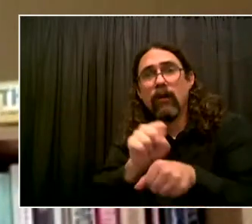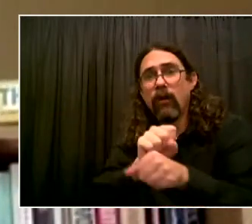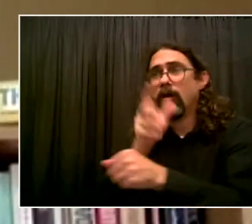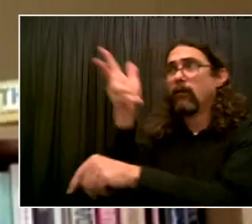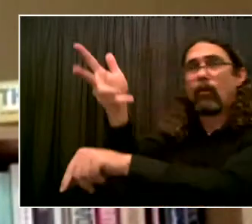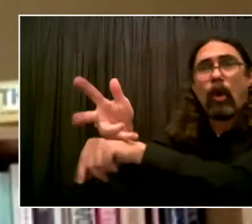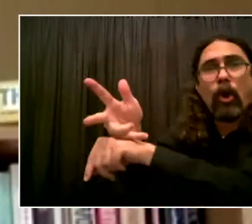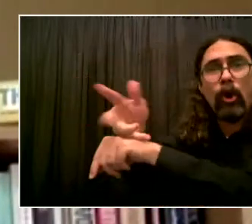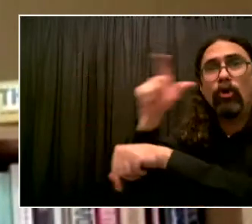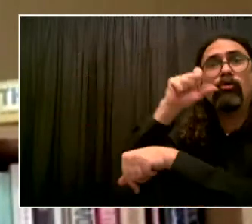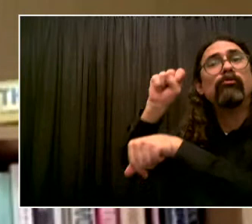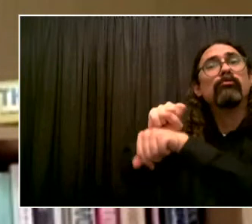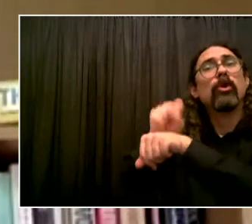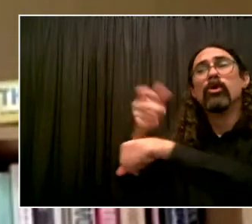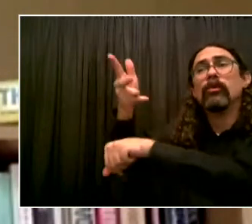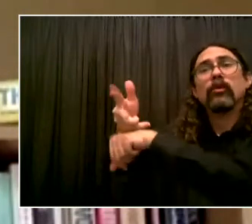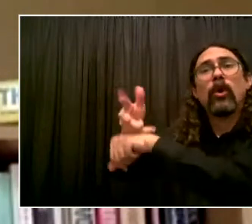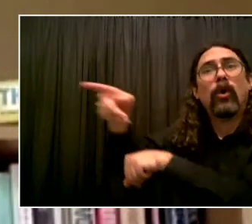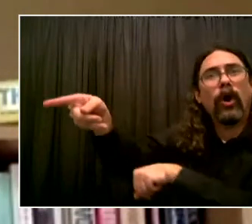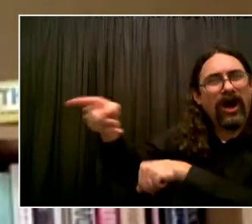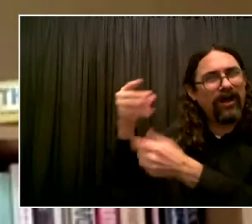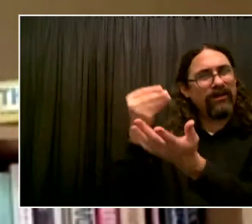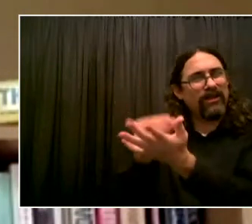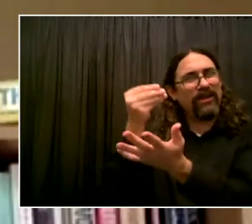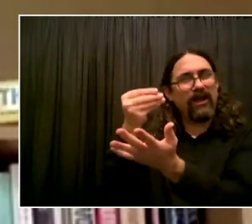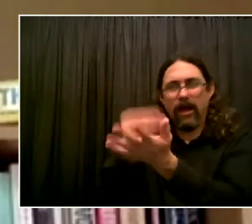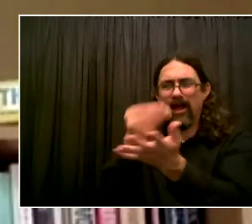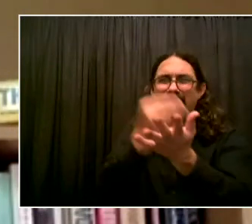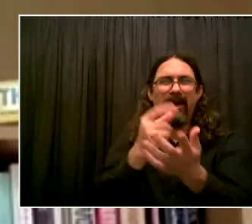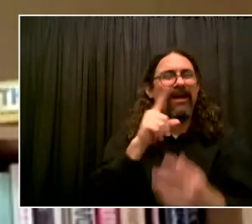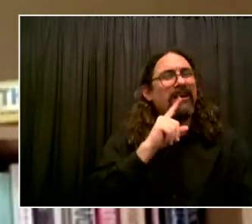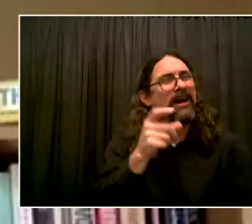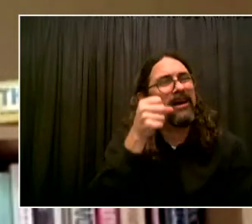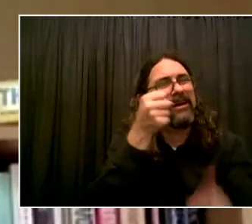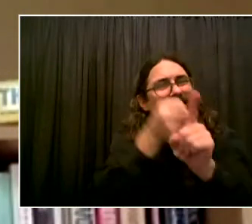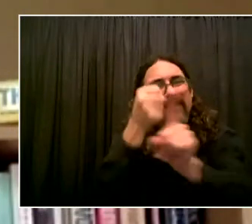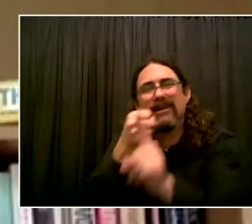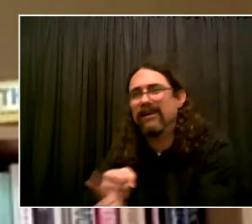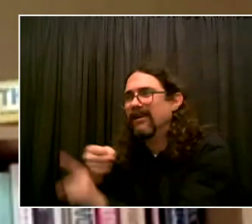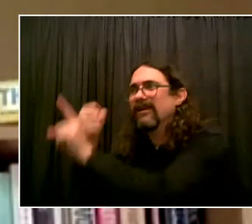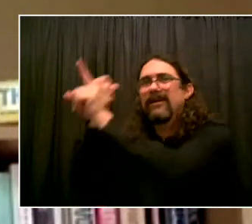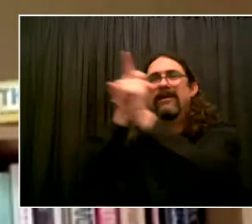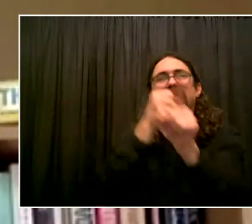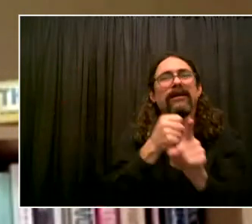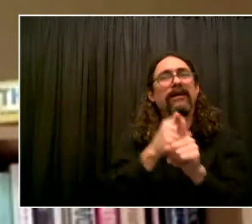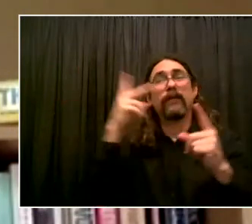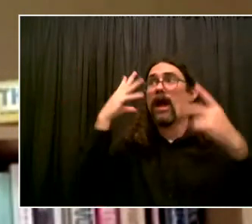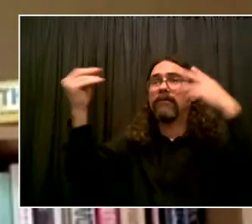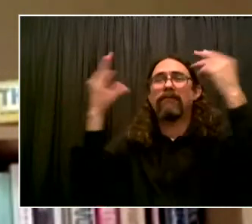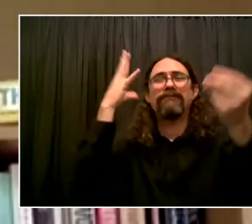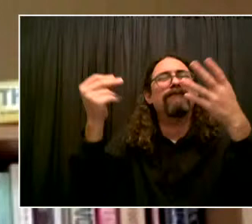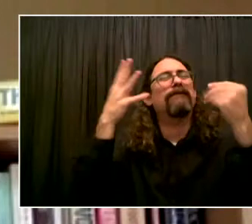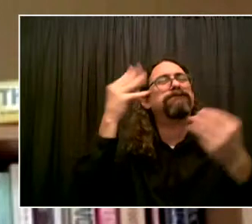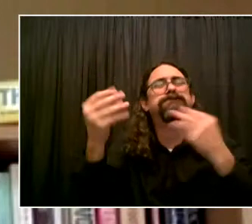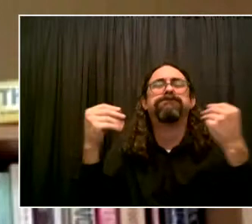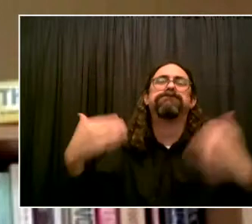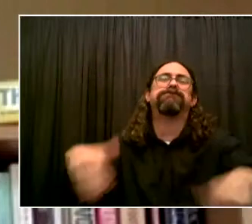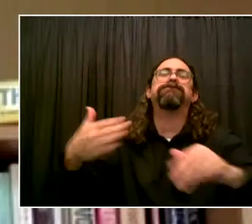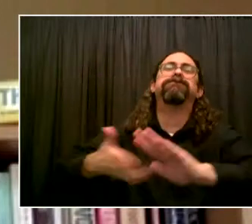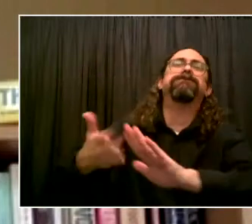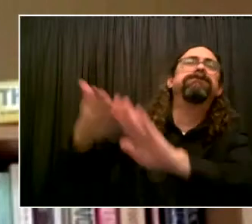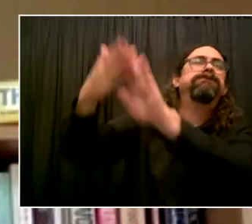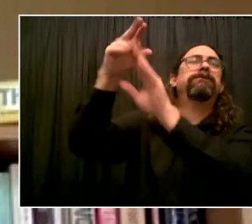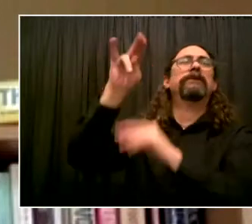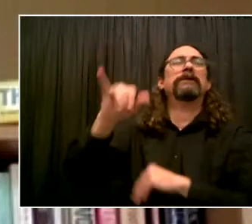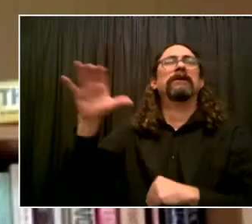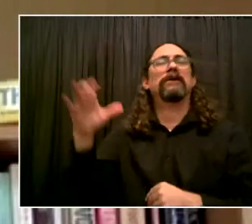find that kind of solidarity in this crisis makes it more likely we'll be able to do what's necessary as the climate crisis starts to have